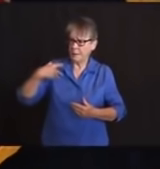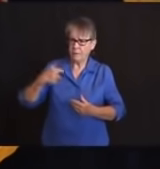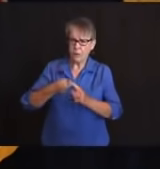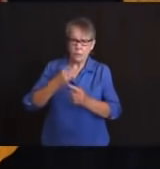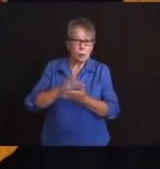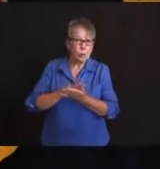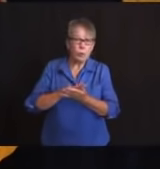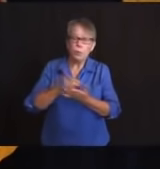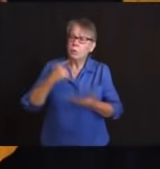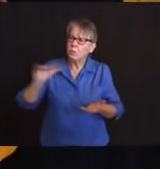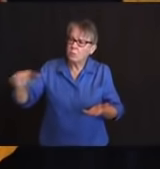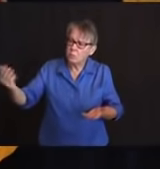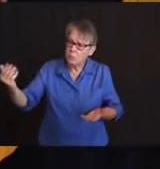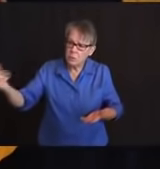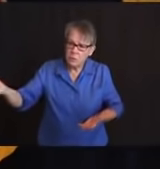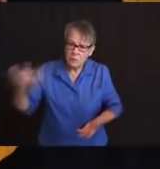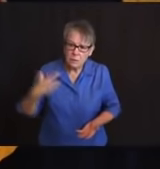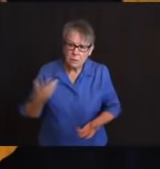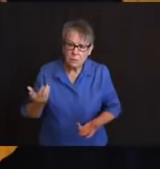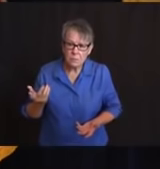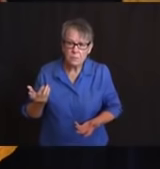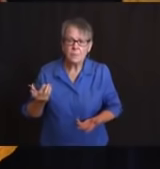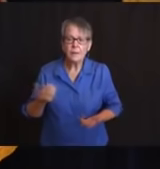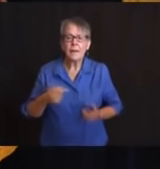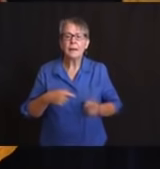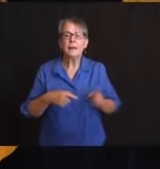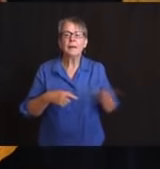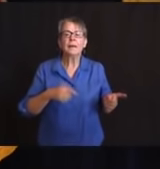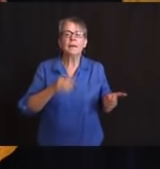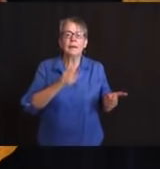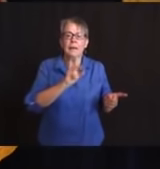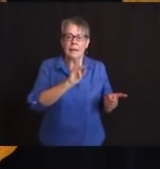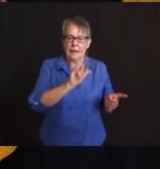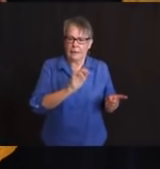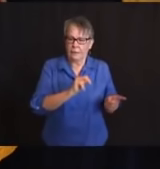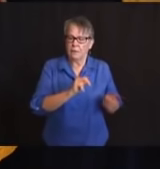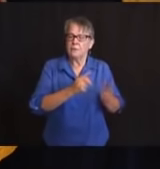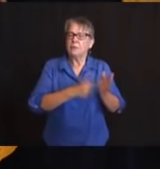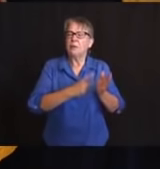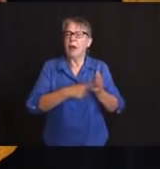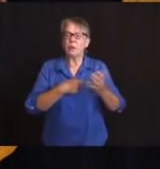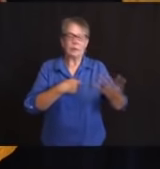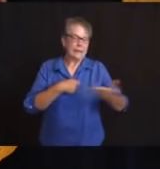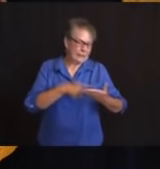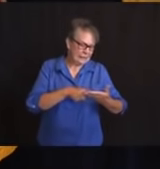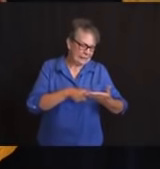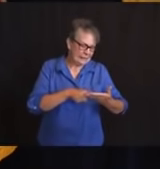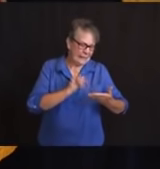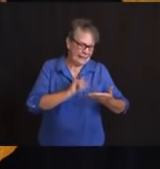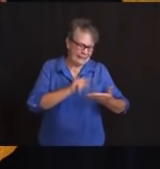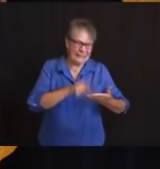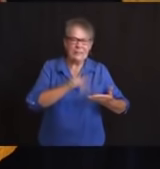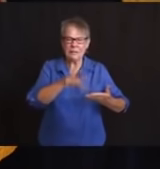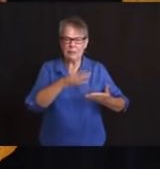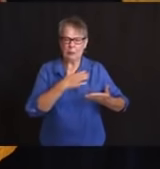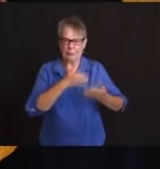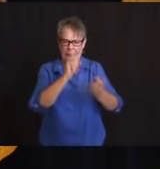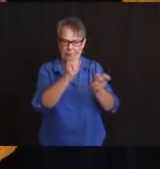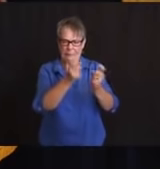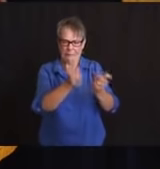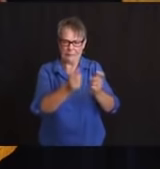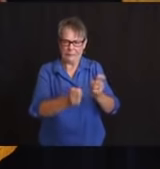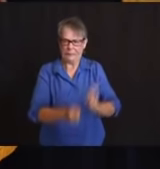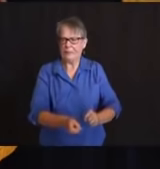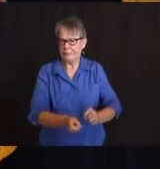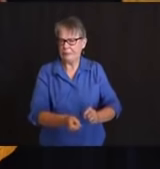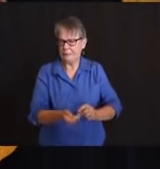better, or it could be that the school district asked to make a revision. So there's a lot. The 221 is those that are in collaboration.